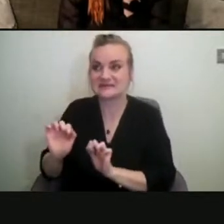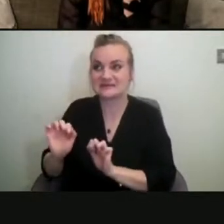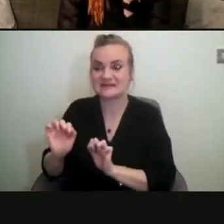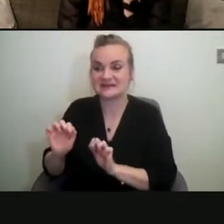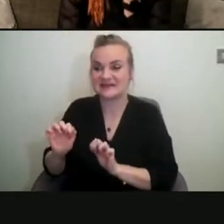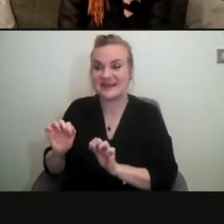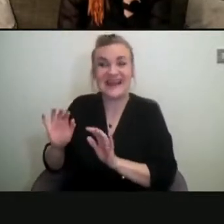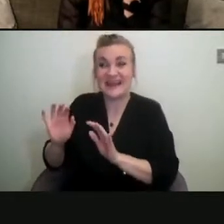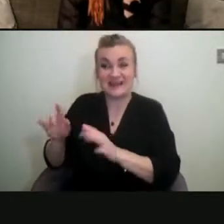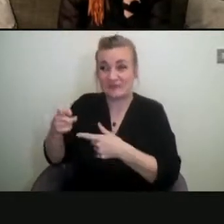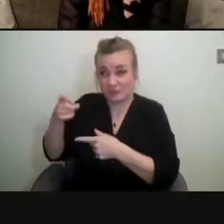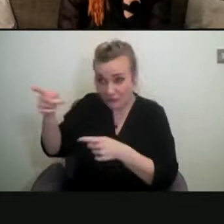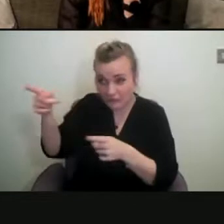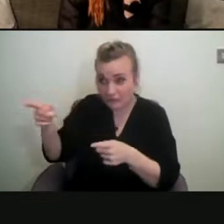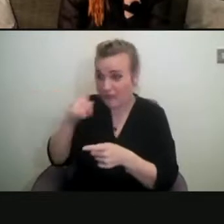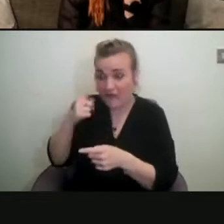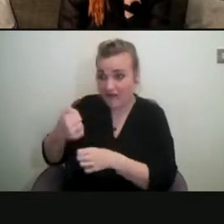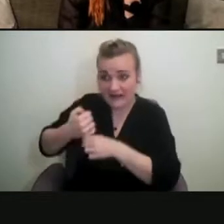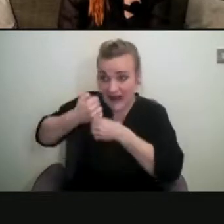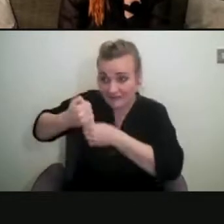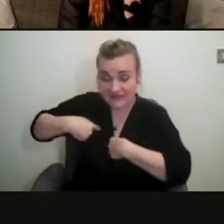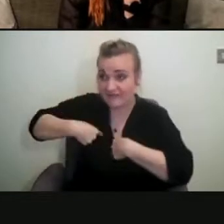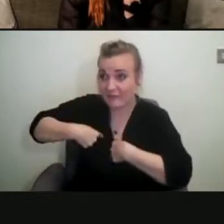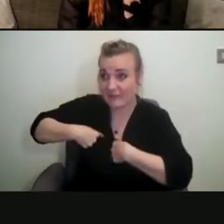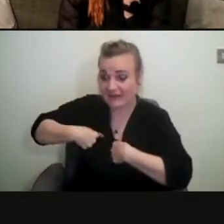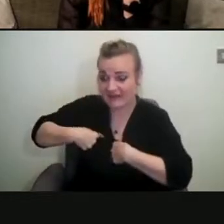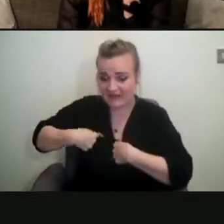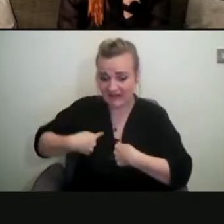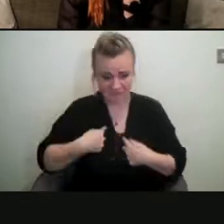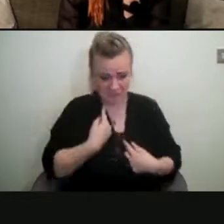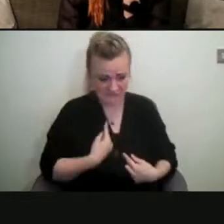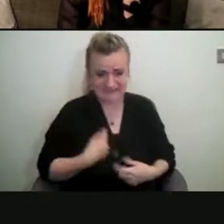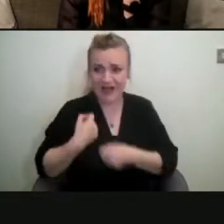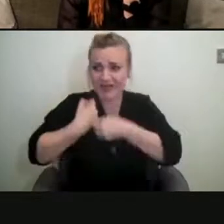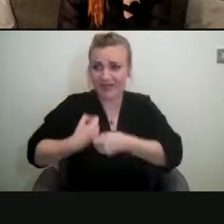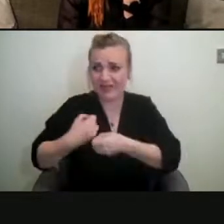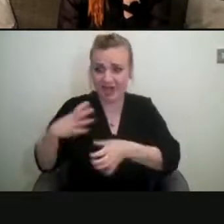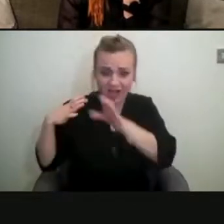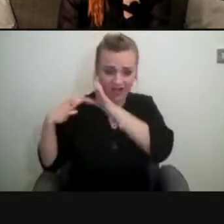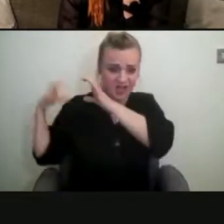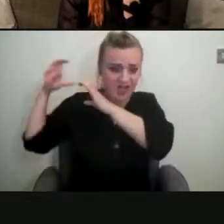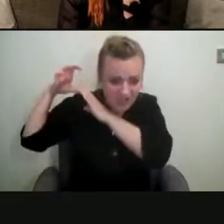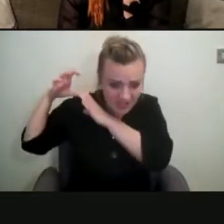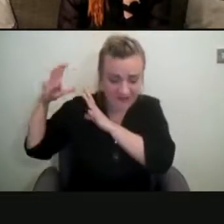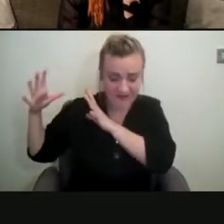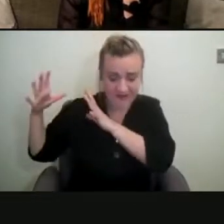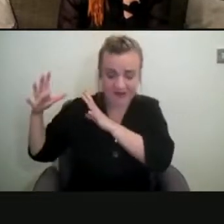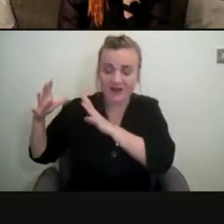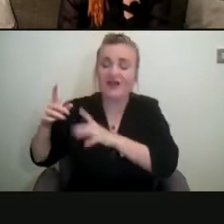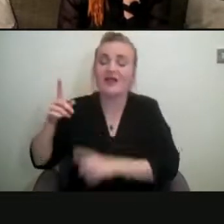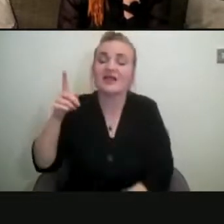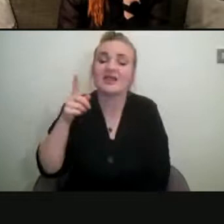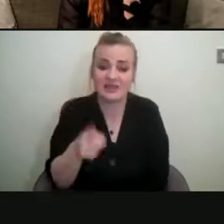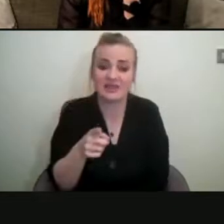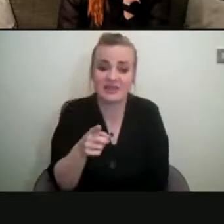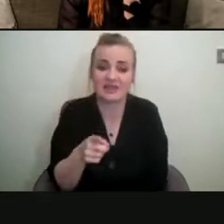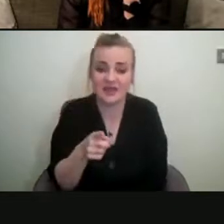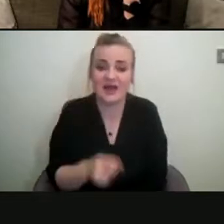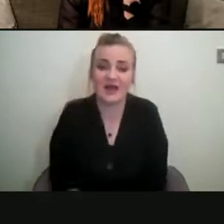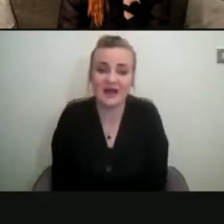going to advocate for me, then I have to advocate for myself for everything. And I think that's something that